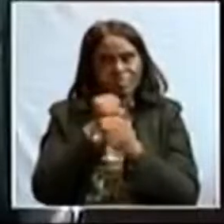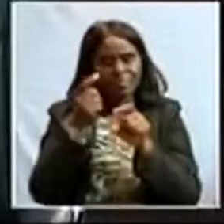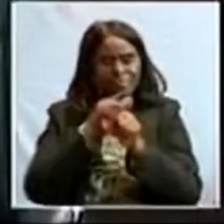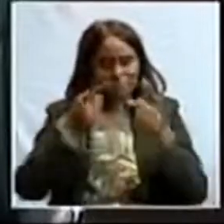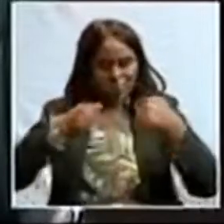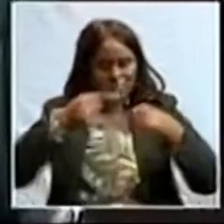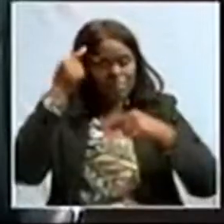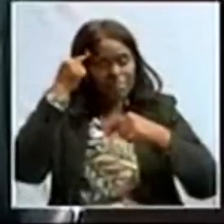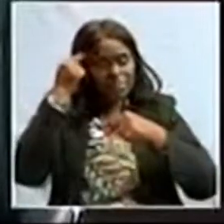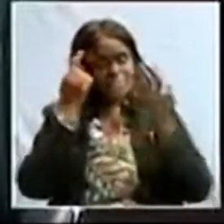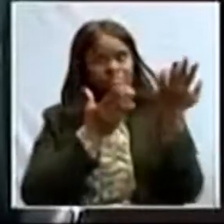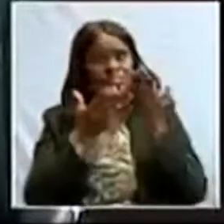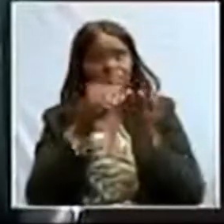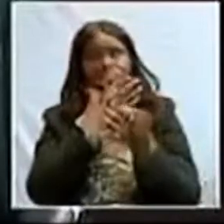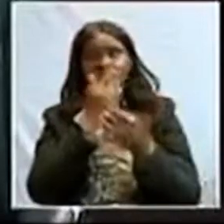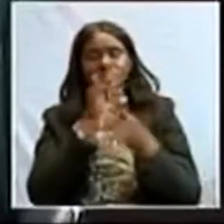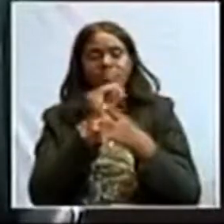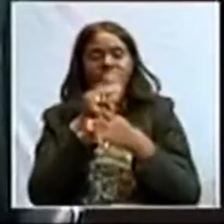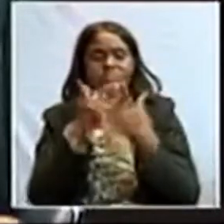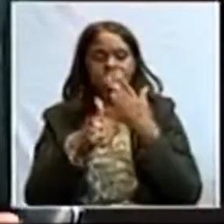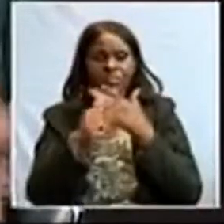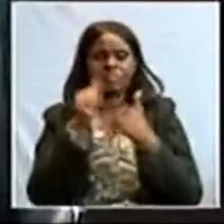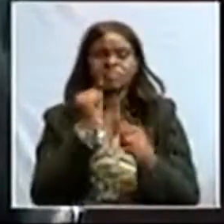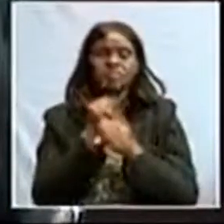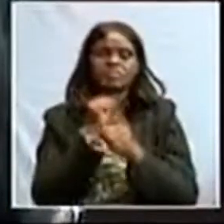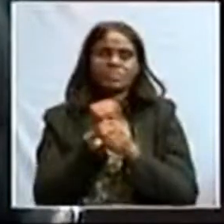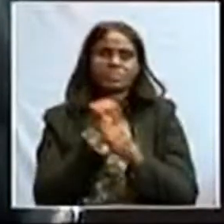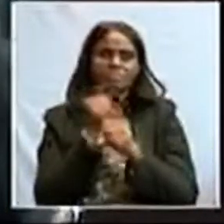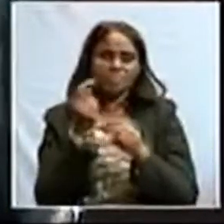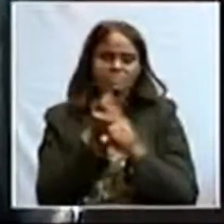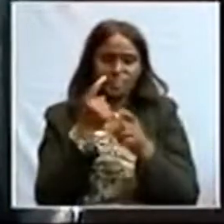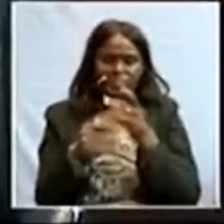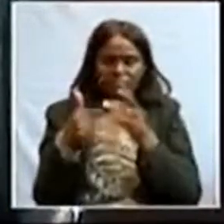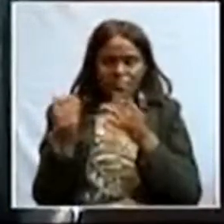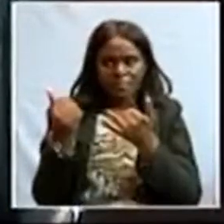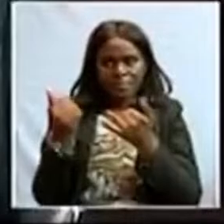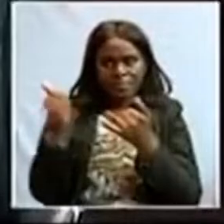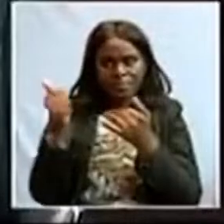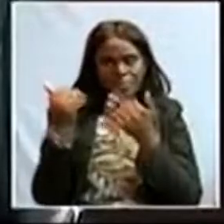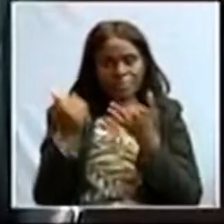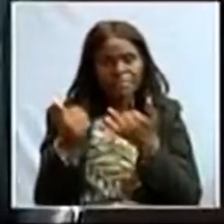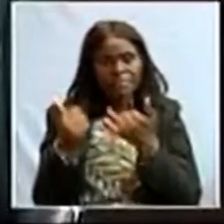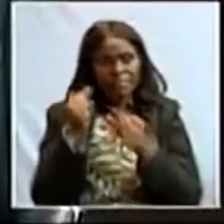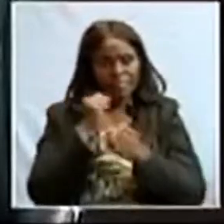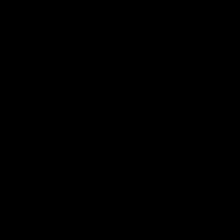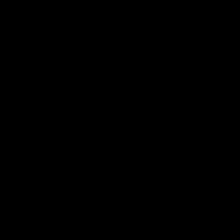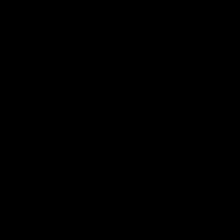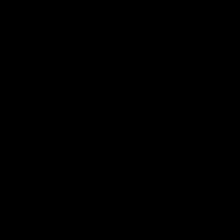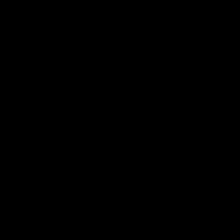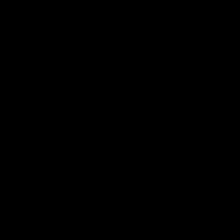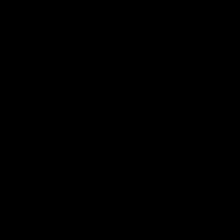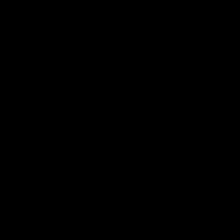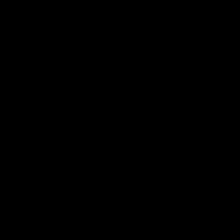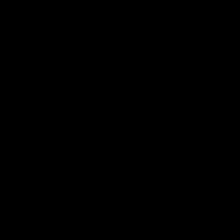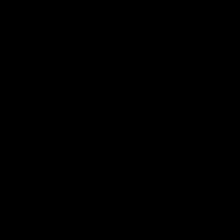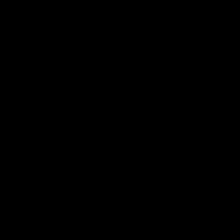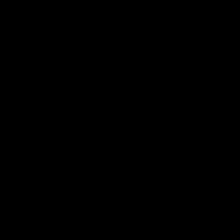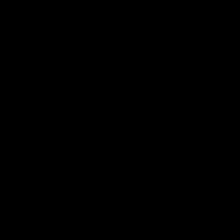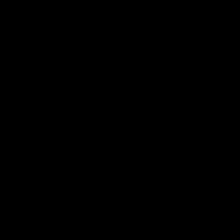Government Service Commission, or should they be employed as they are currently employed through